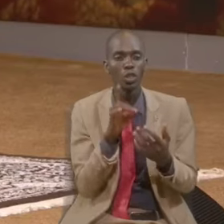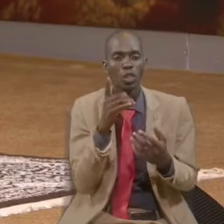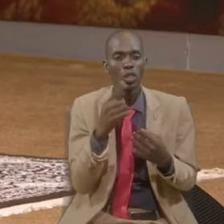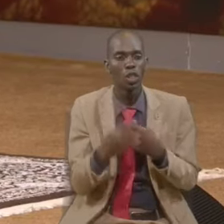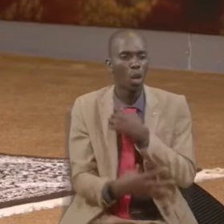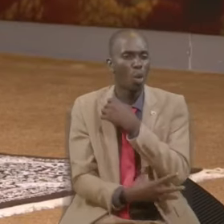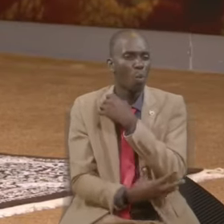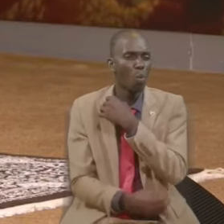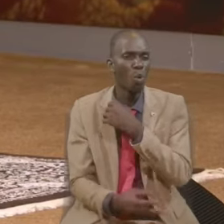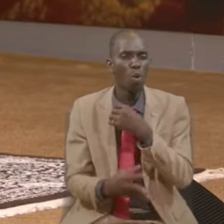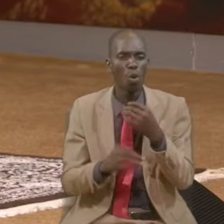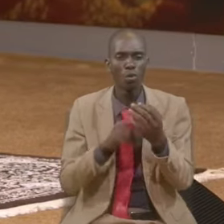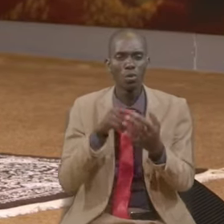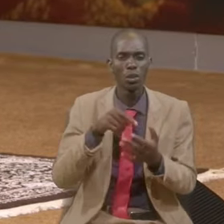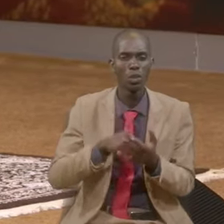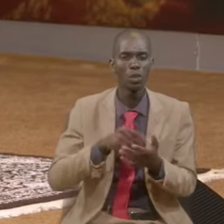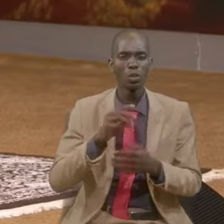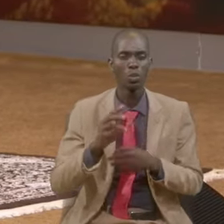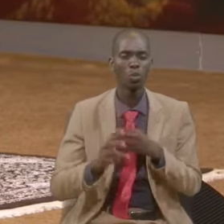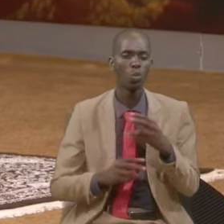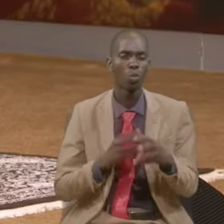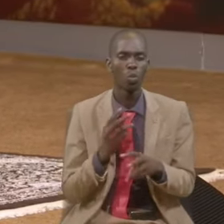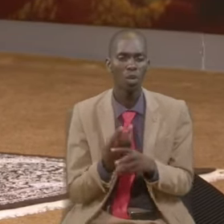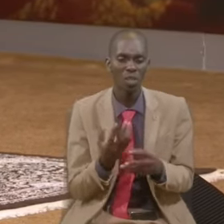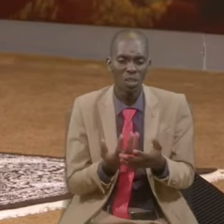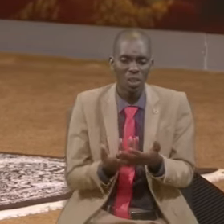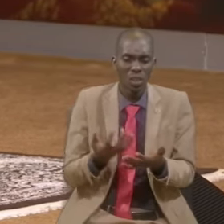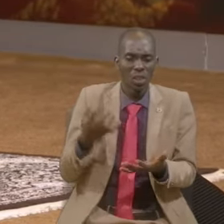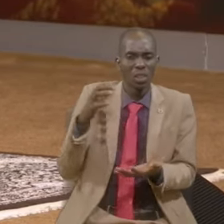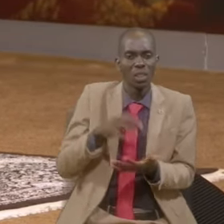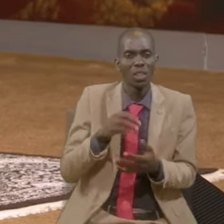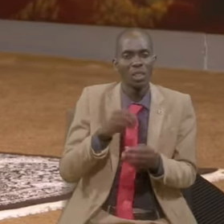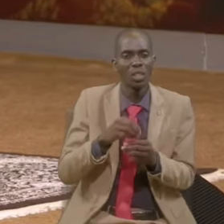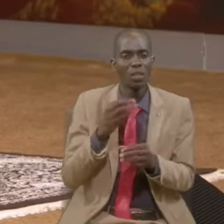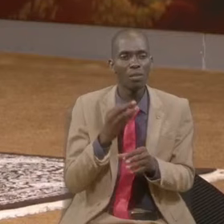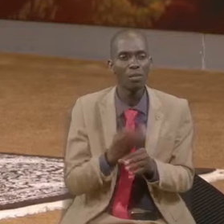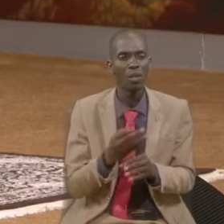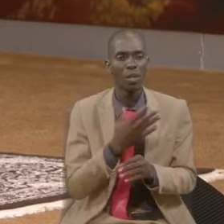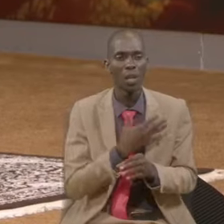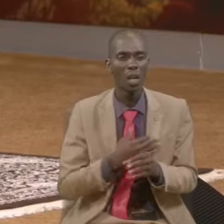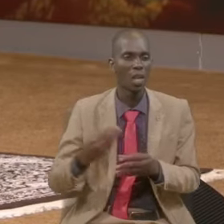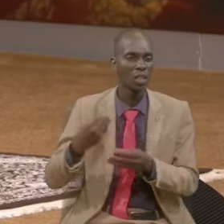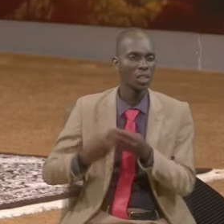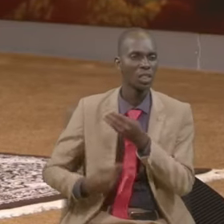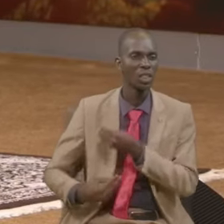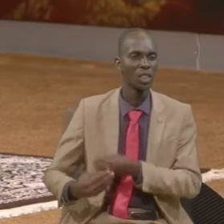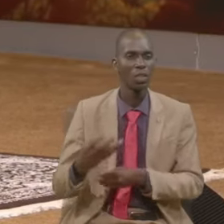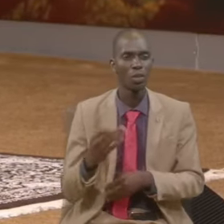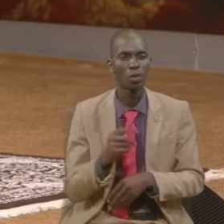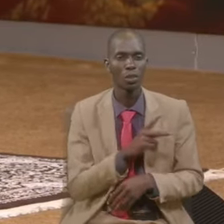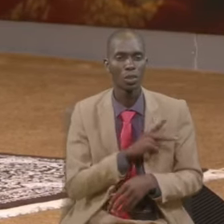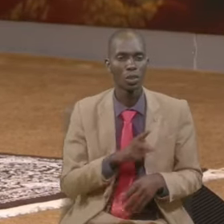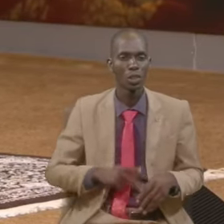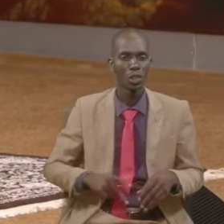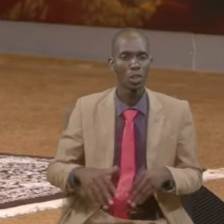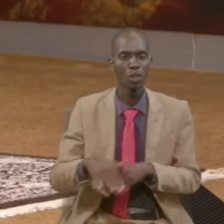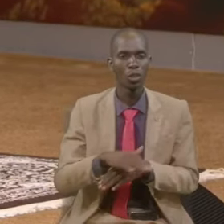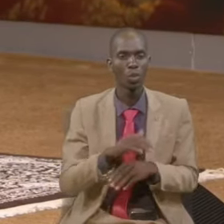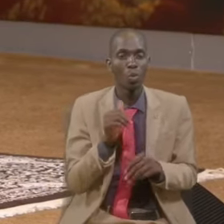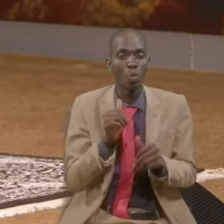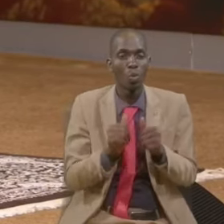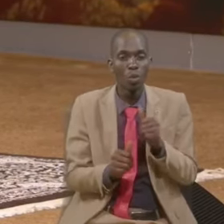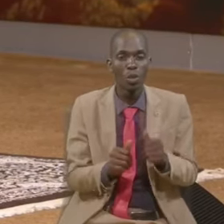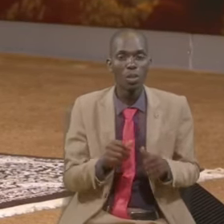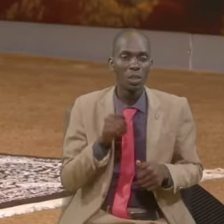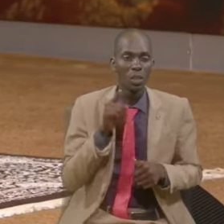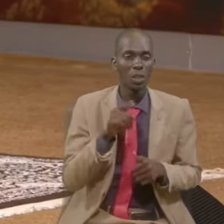this world rich in faith and heirs of the kingdom which he has promised